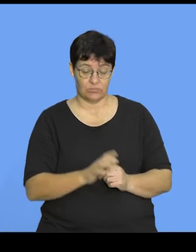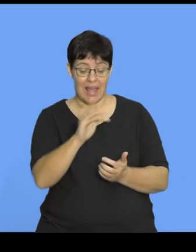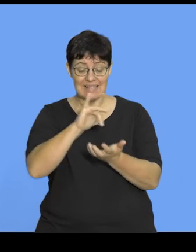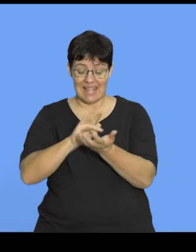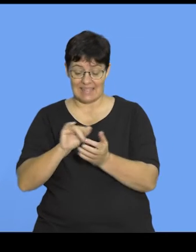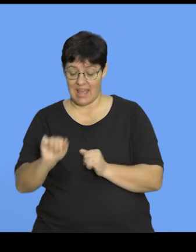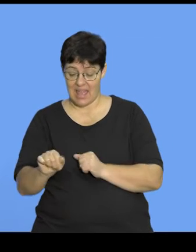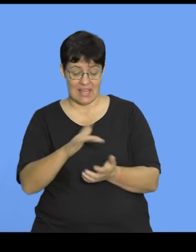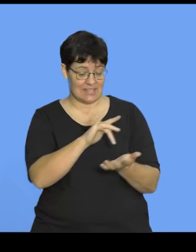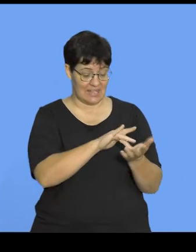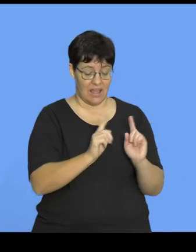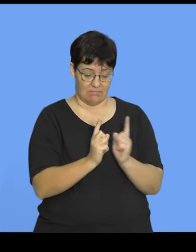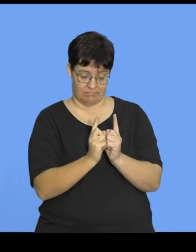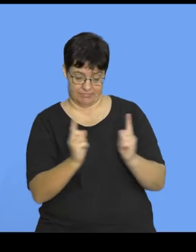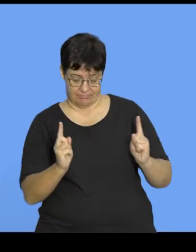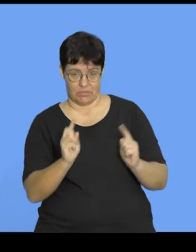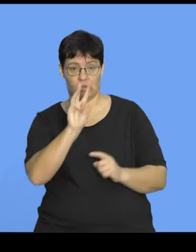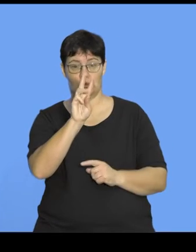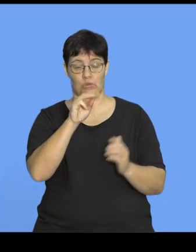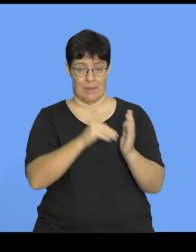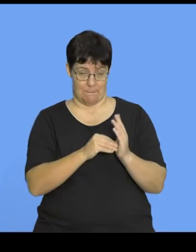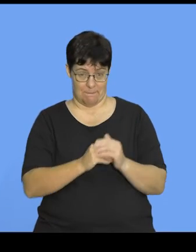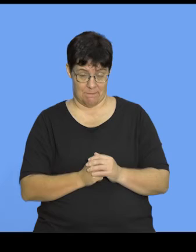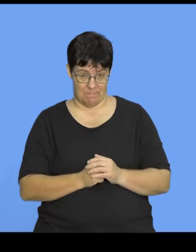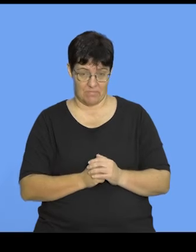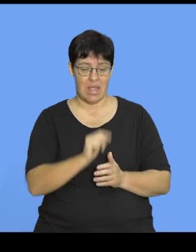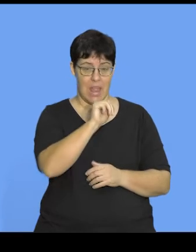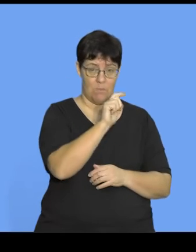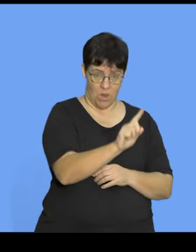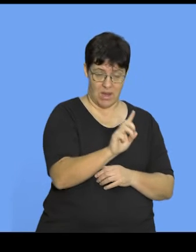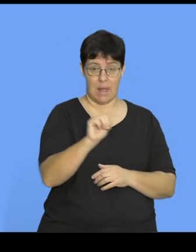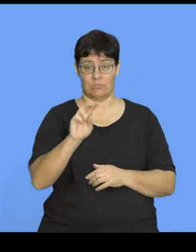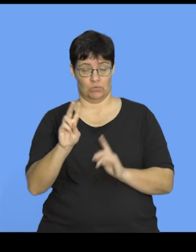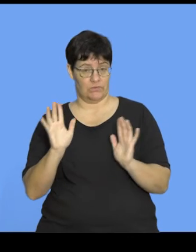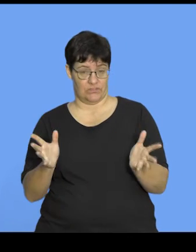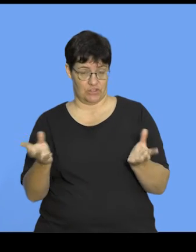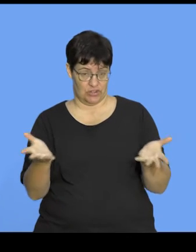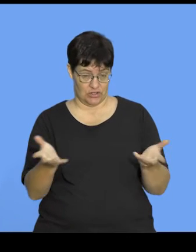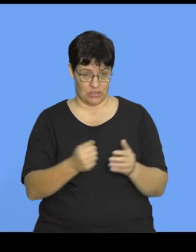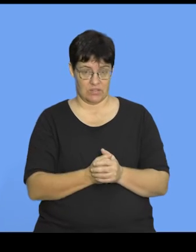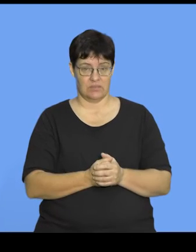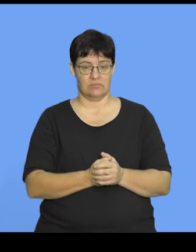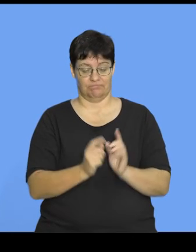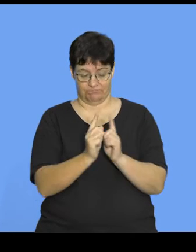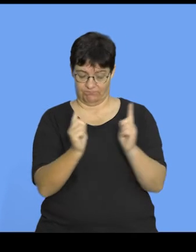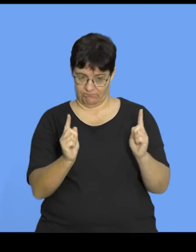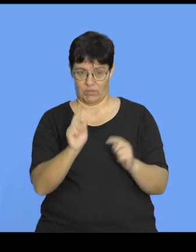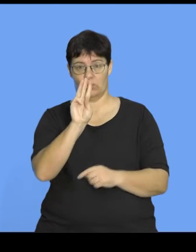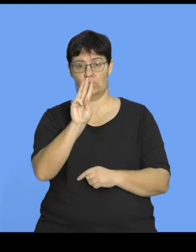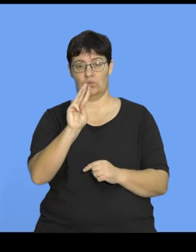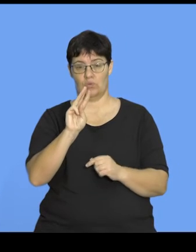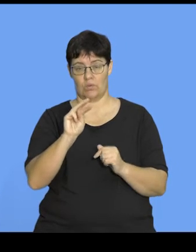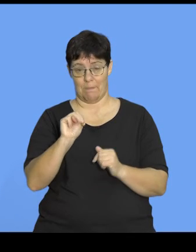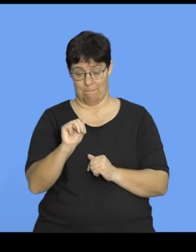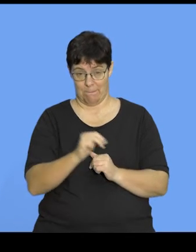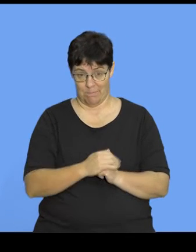centers are 2 meters apart. So I'm giving you M1 and I'm giving you M2. There are 2 questions for this one.